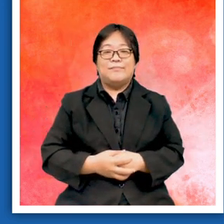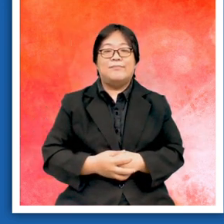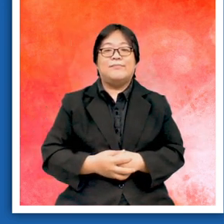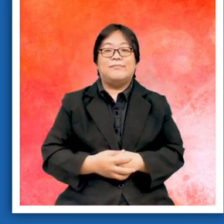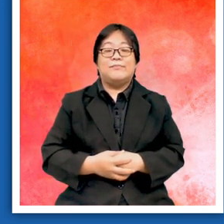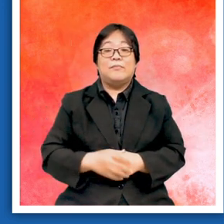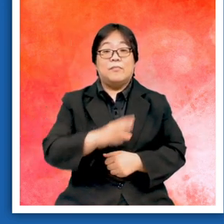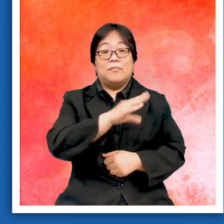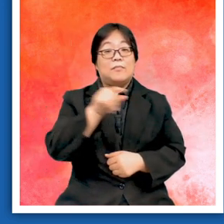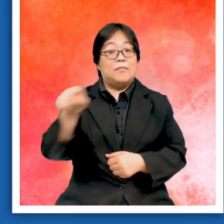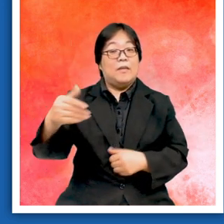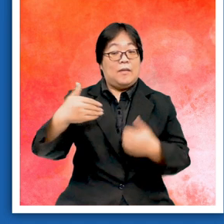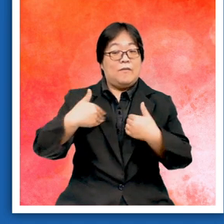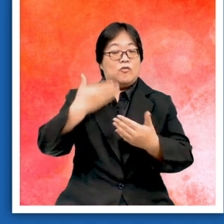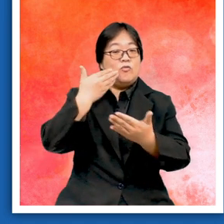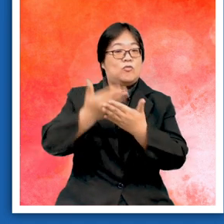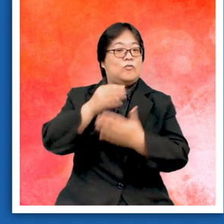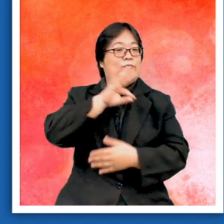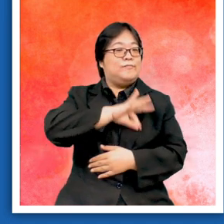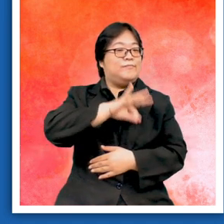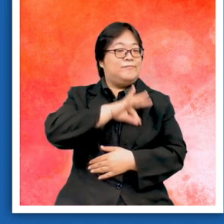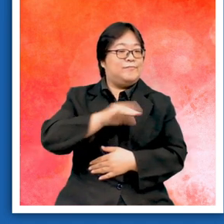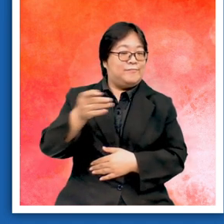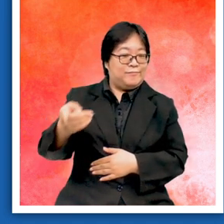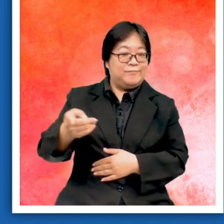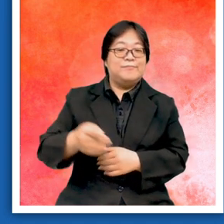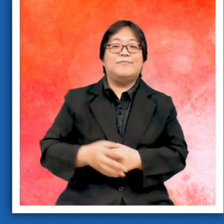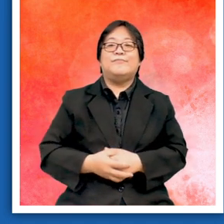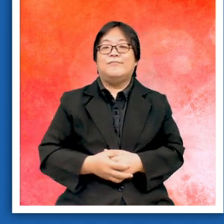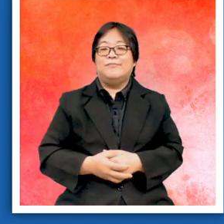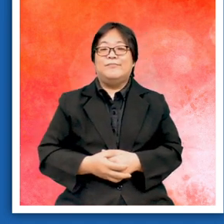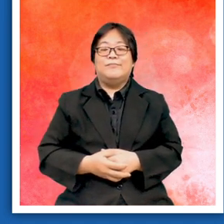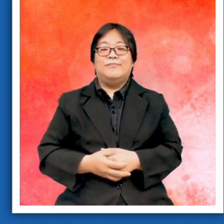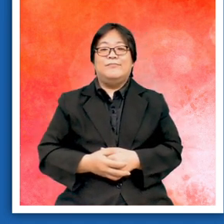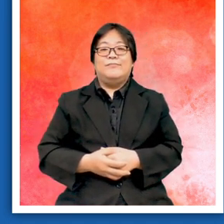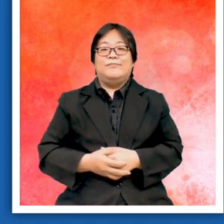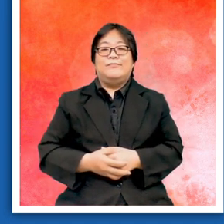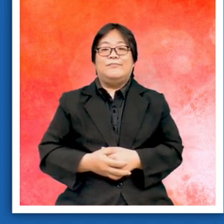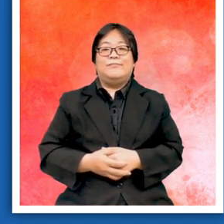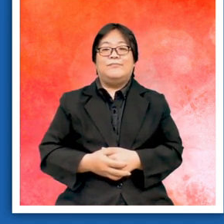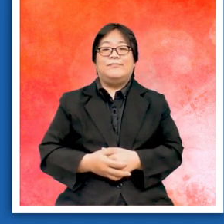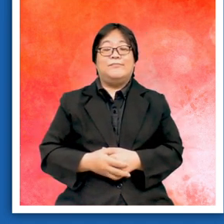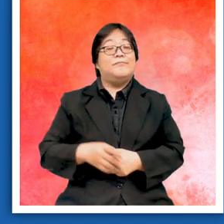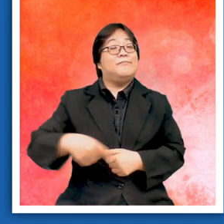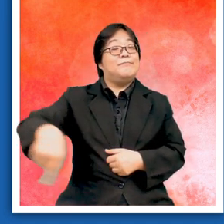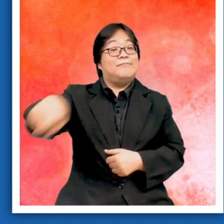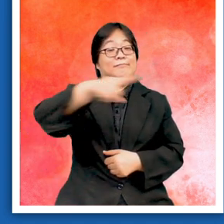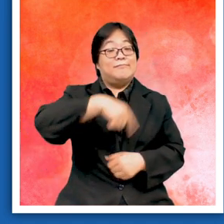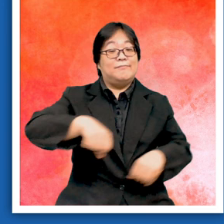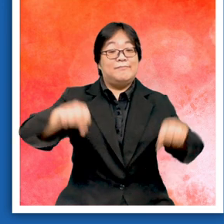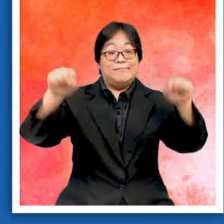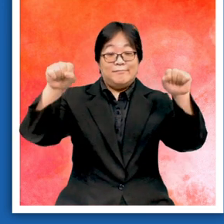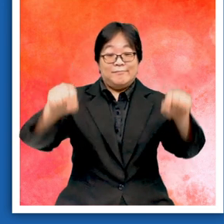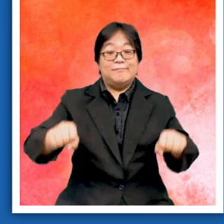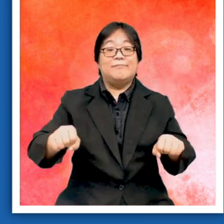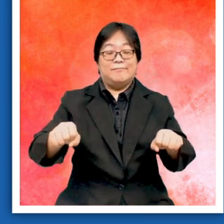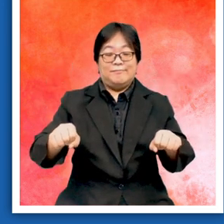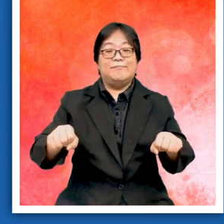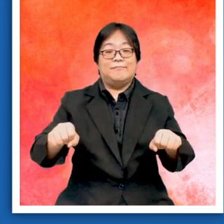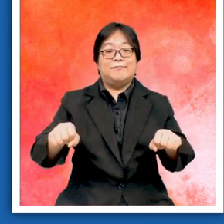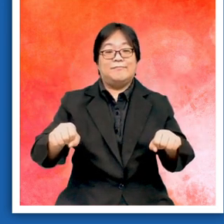And it has an advantage where you will be able to get to